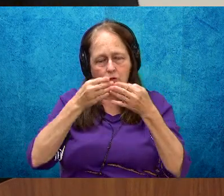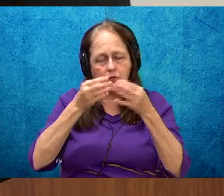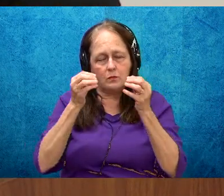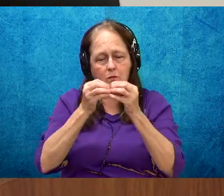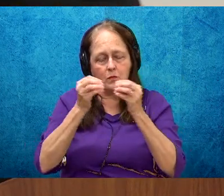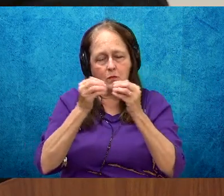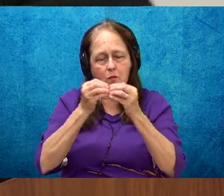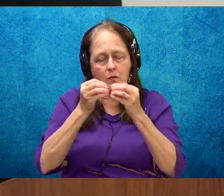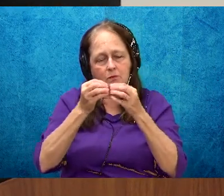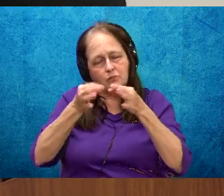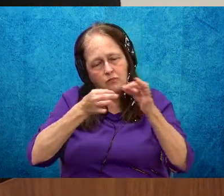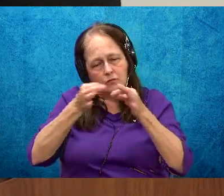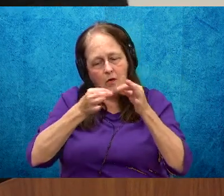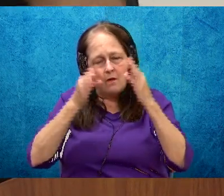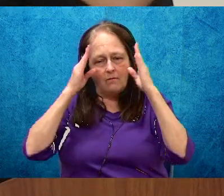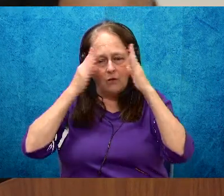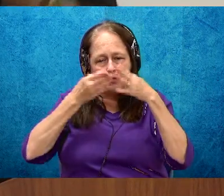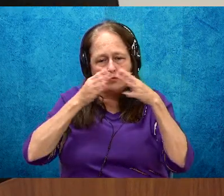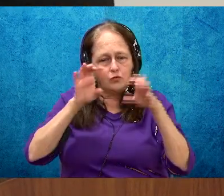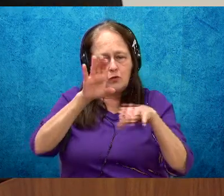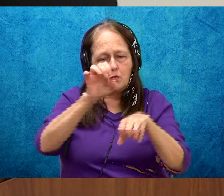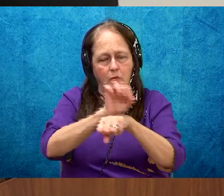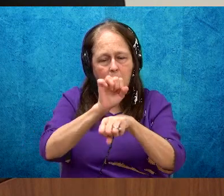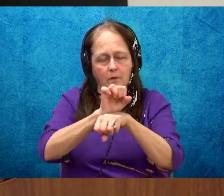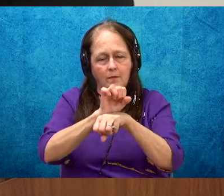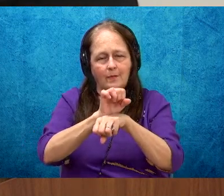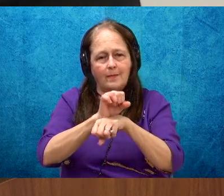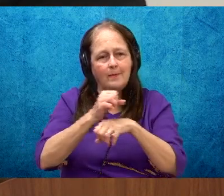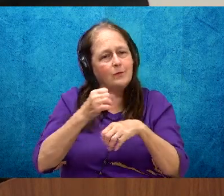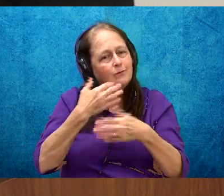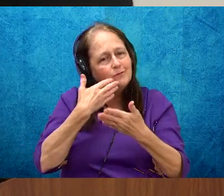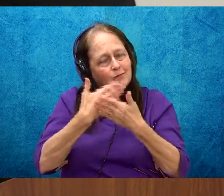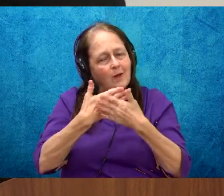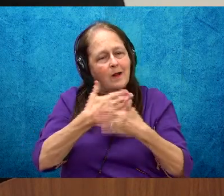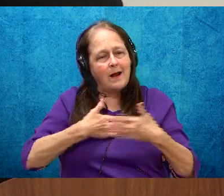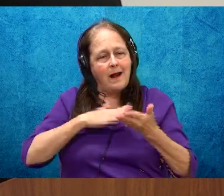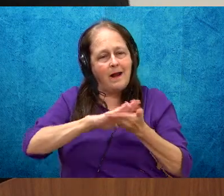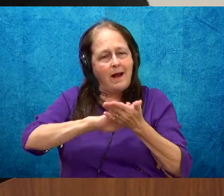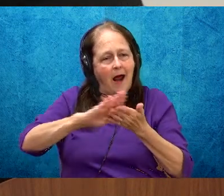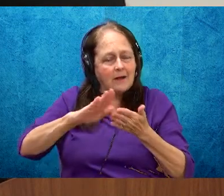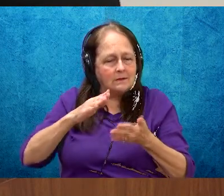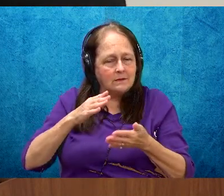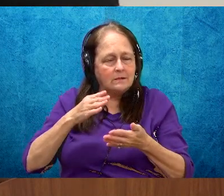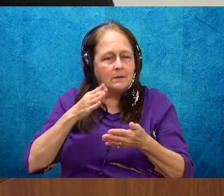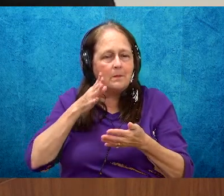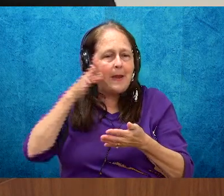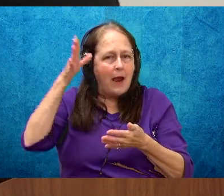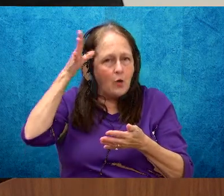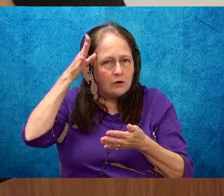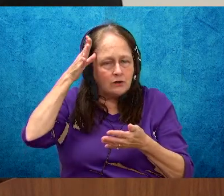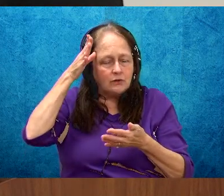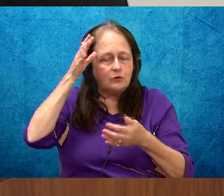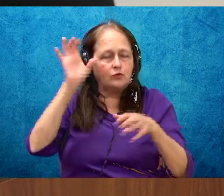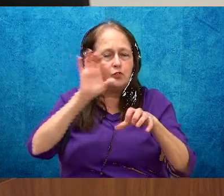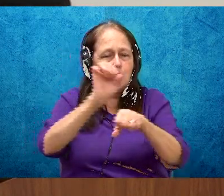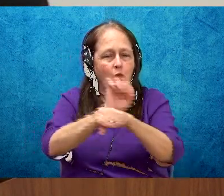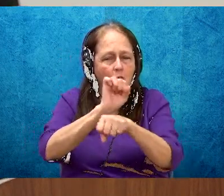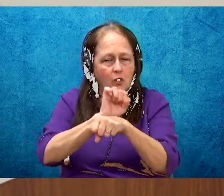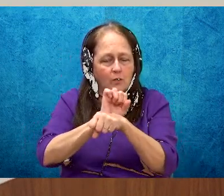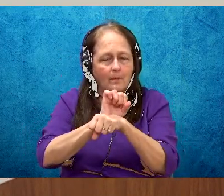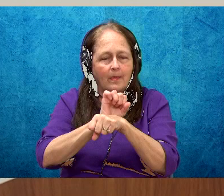need you focused, doing your work, being pleasant at home, being nice with parents, do your work.